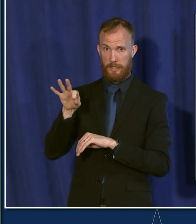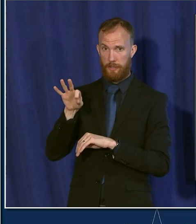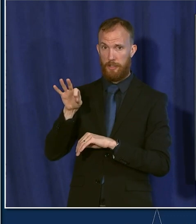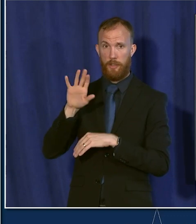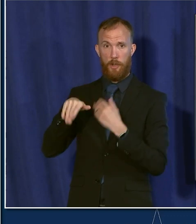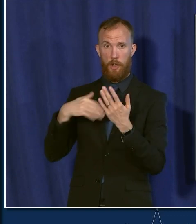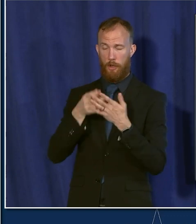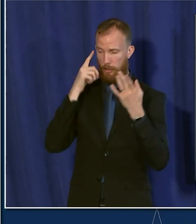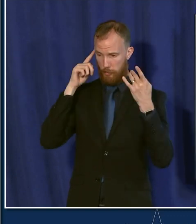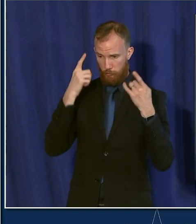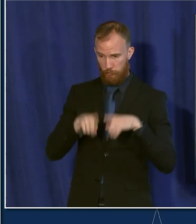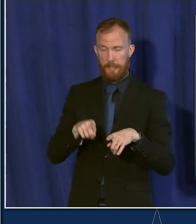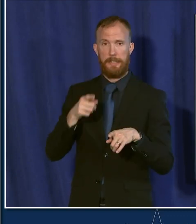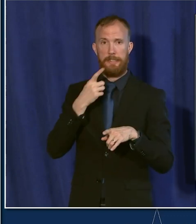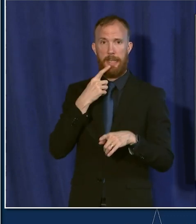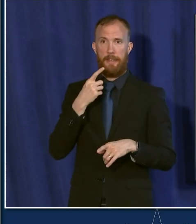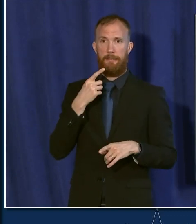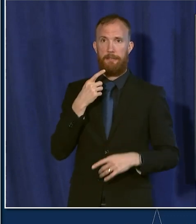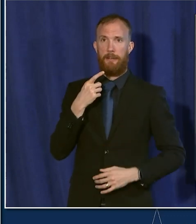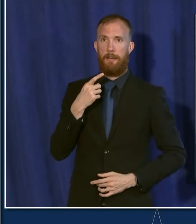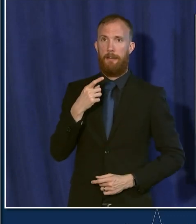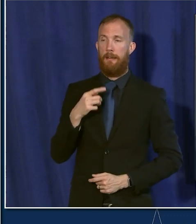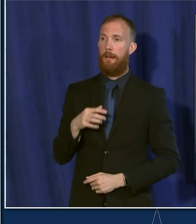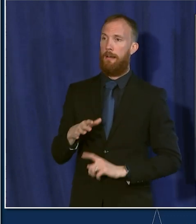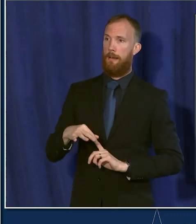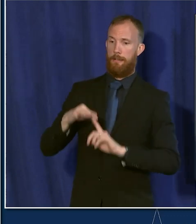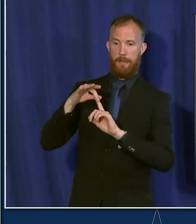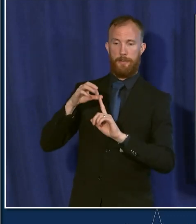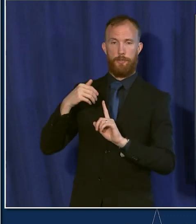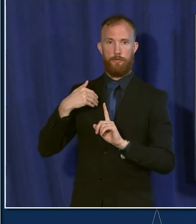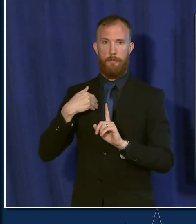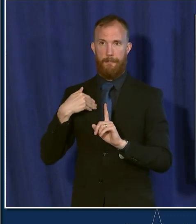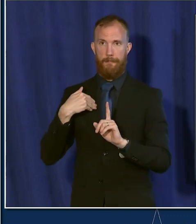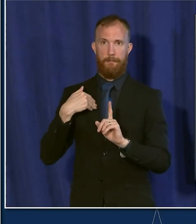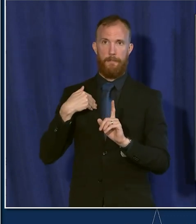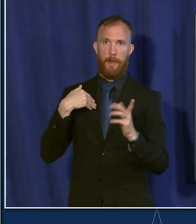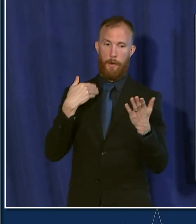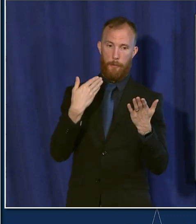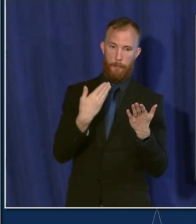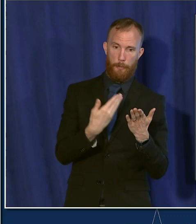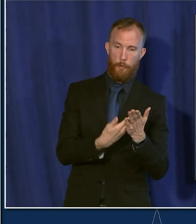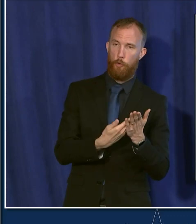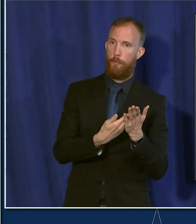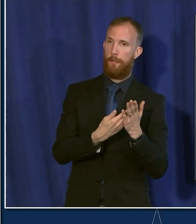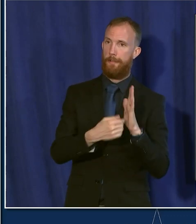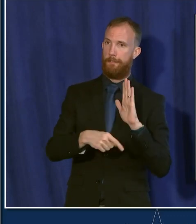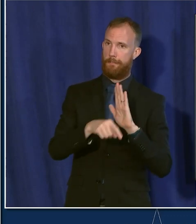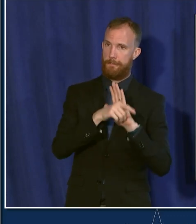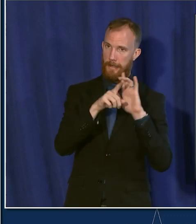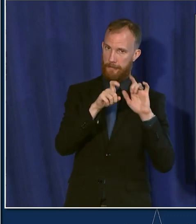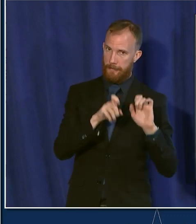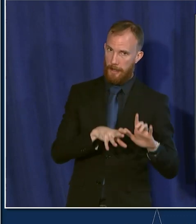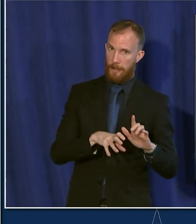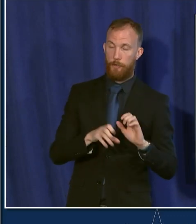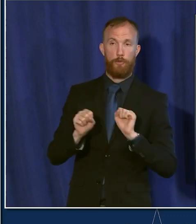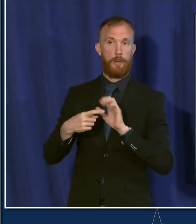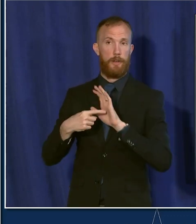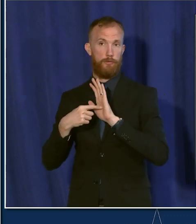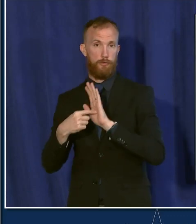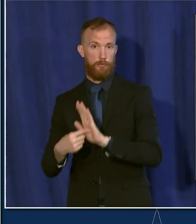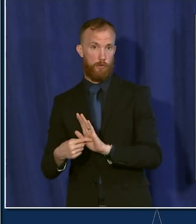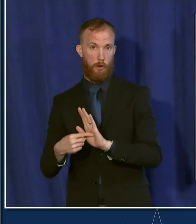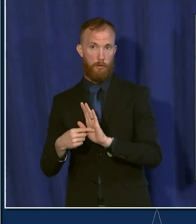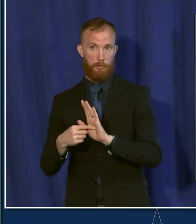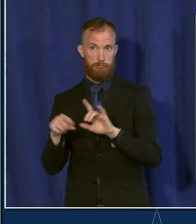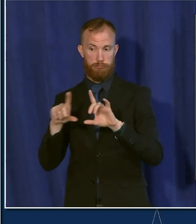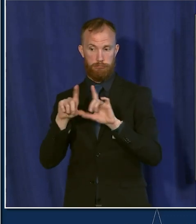we are, unless you've had a proof of negative test within the last 3 days, or you can show vaccination, you're not